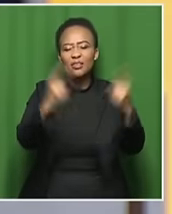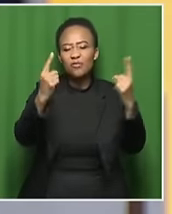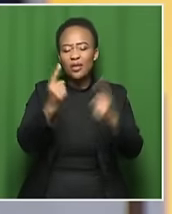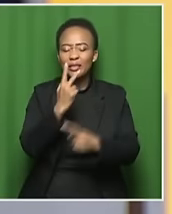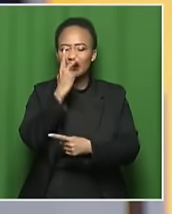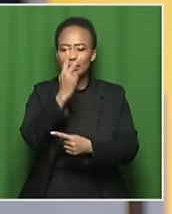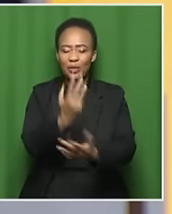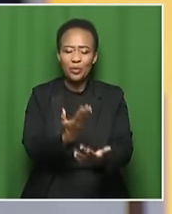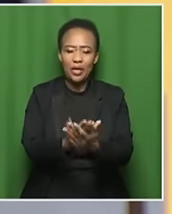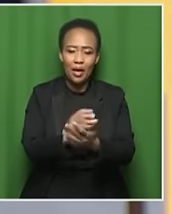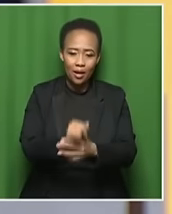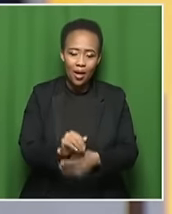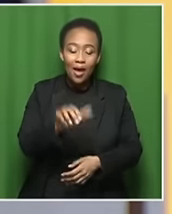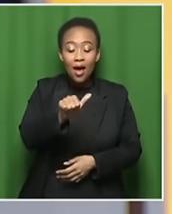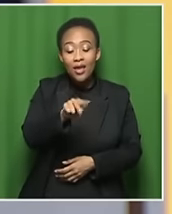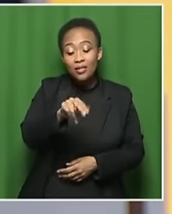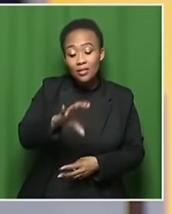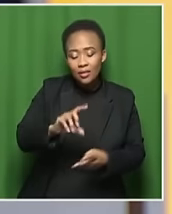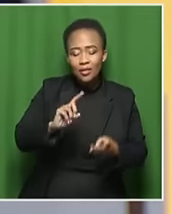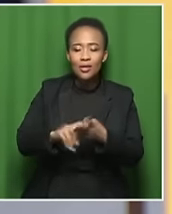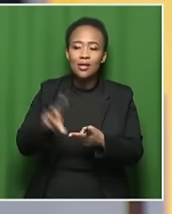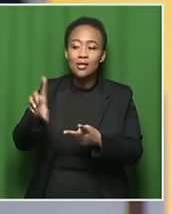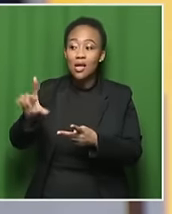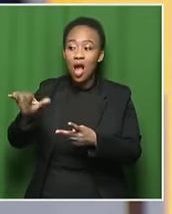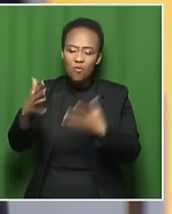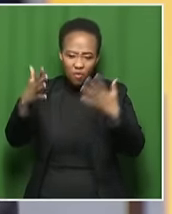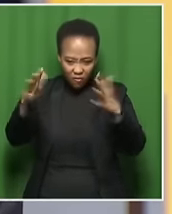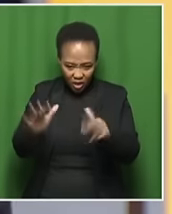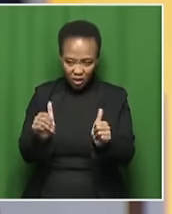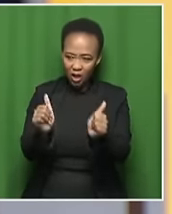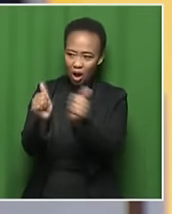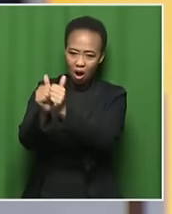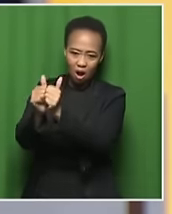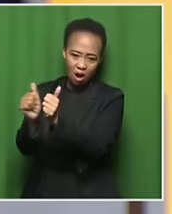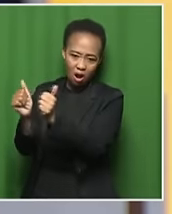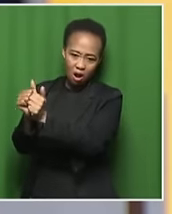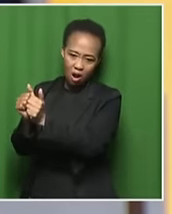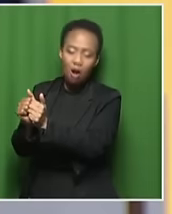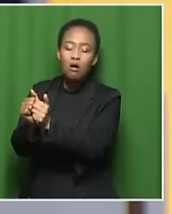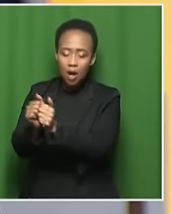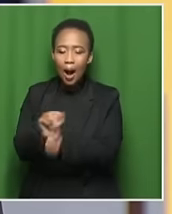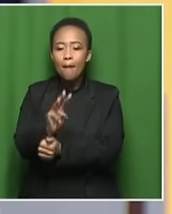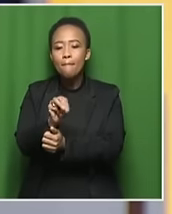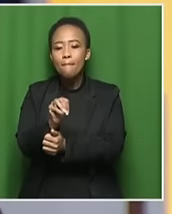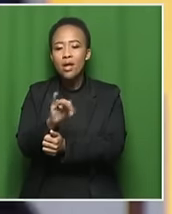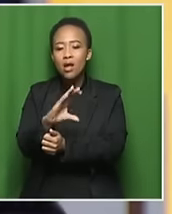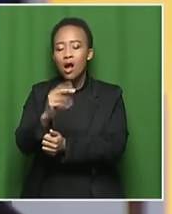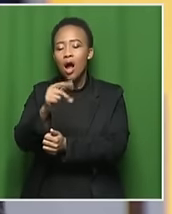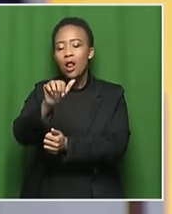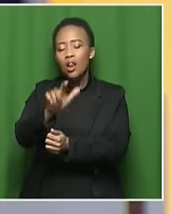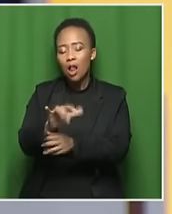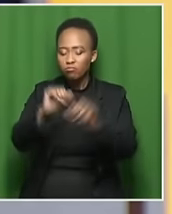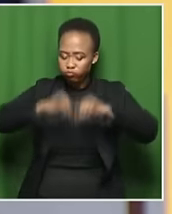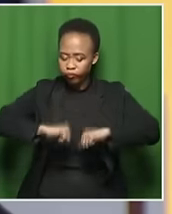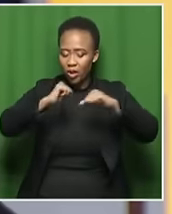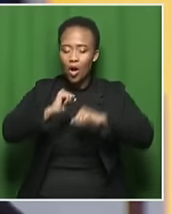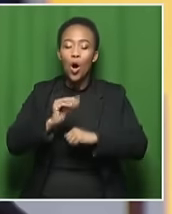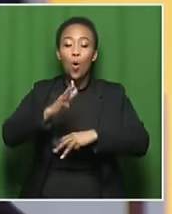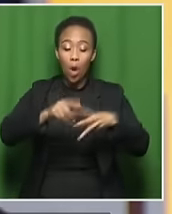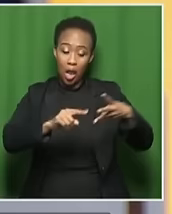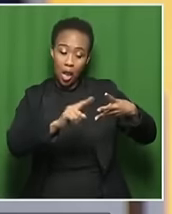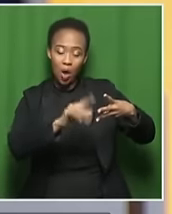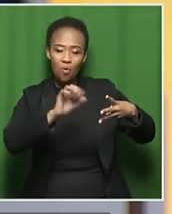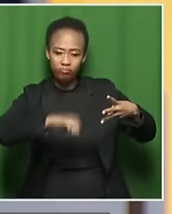worked with both the ANC and the DA in coalitions. And Michael will agree with me. In a coalition that we had with the